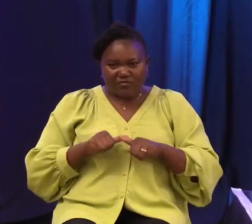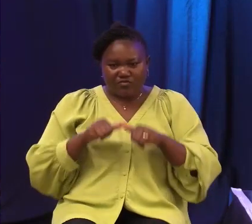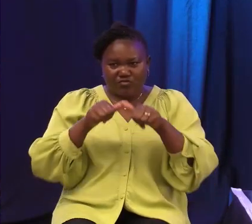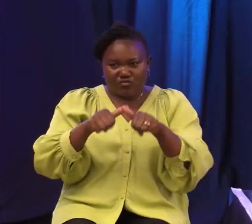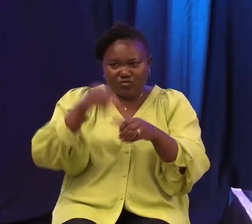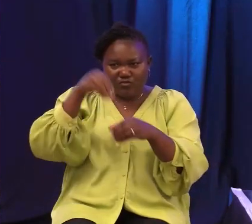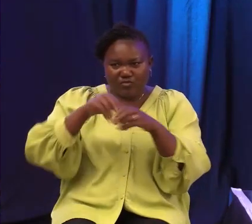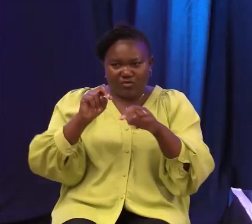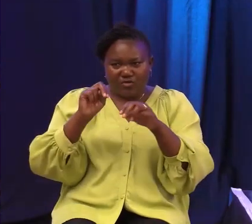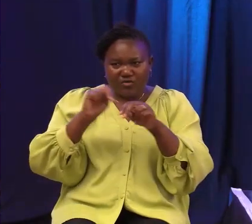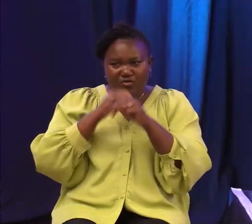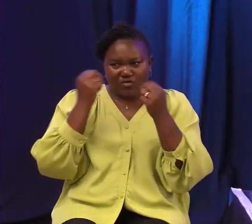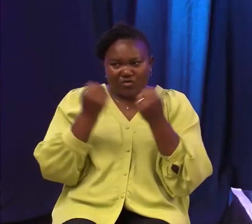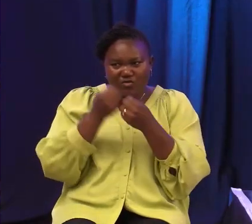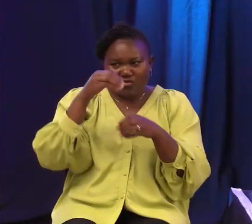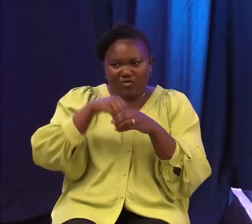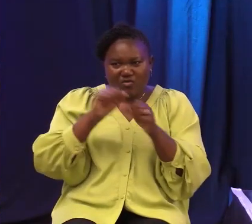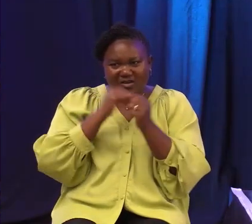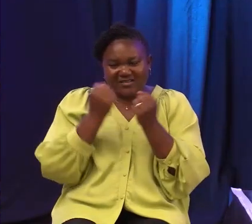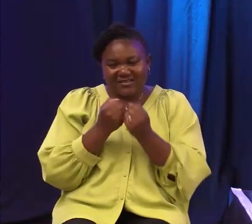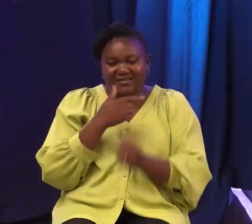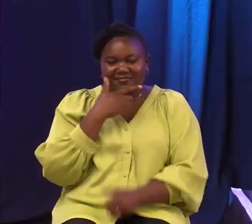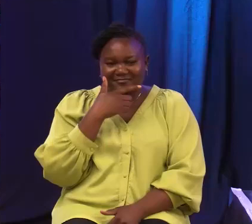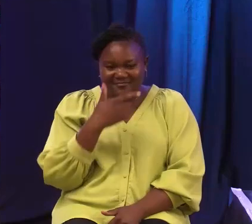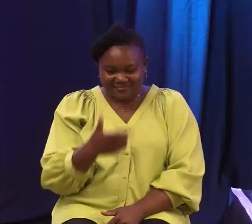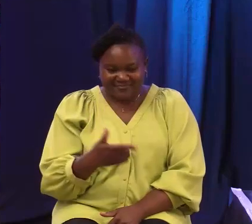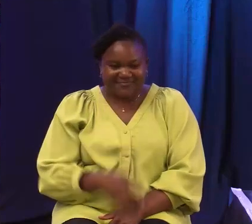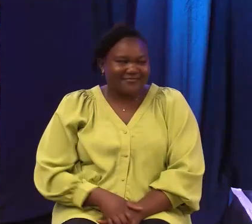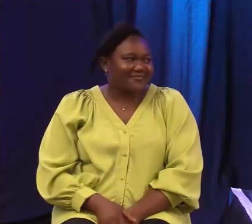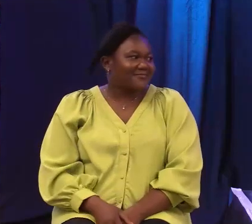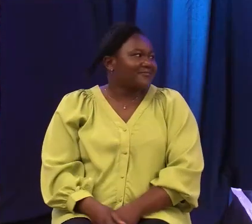noble organization. And thank you.